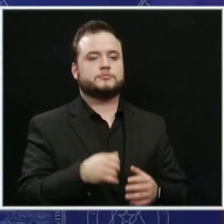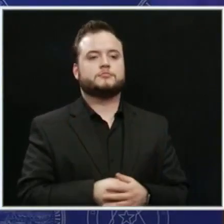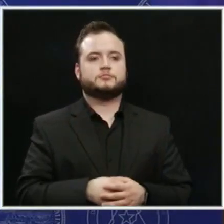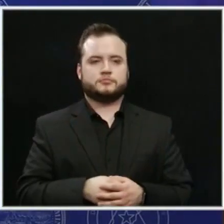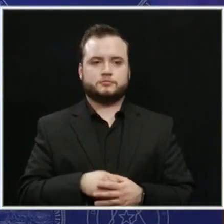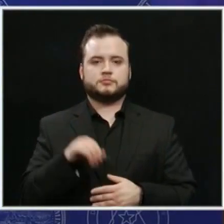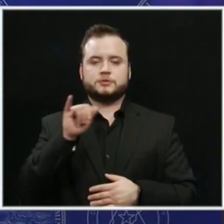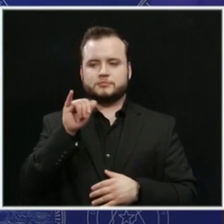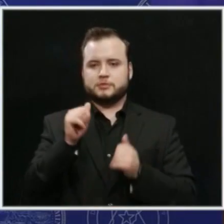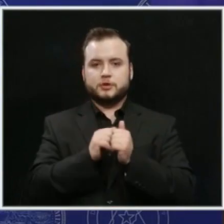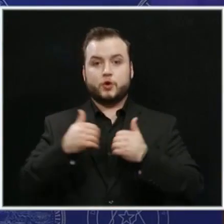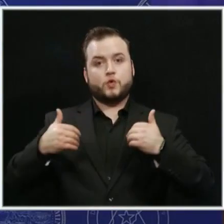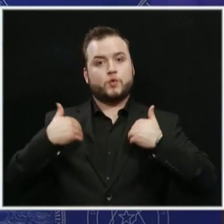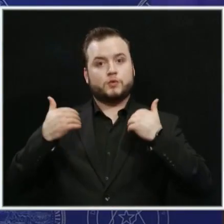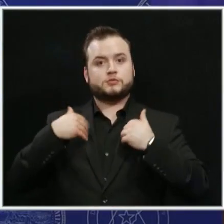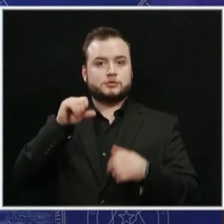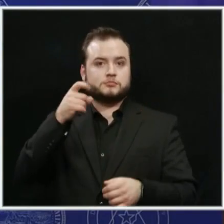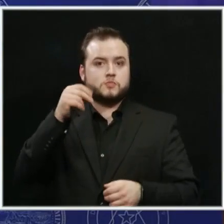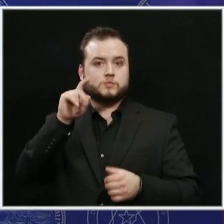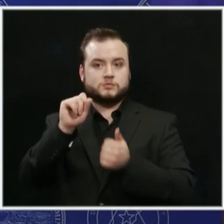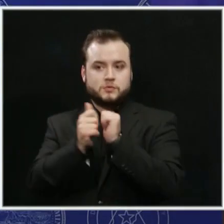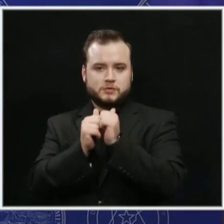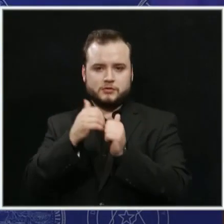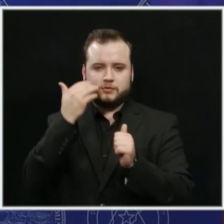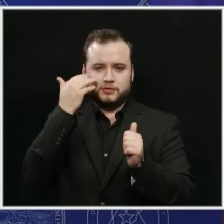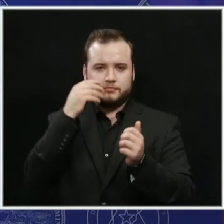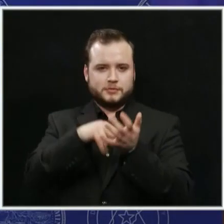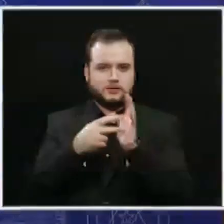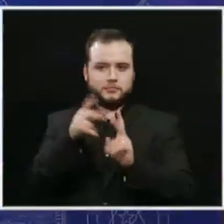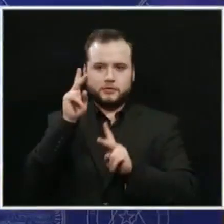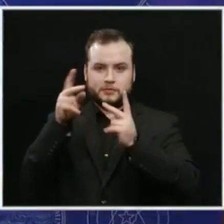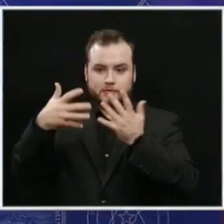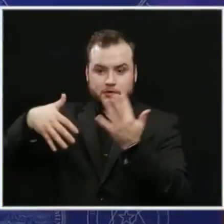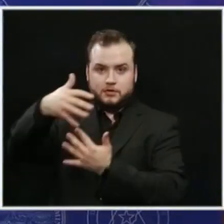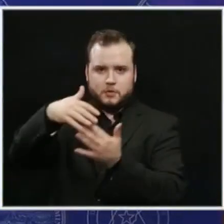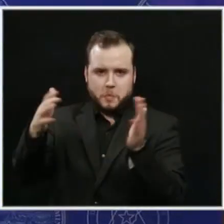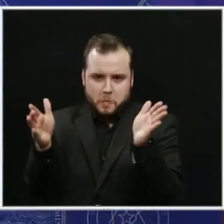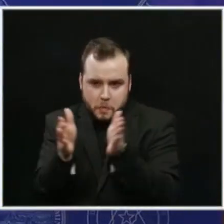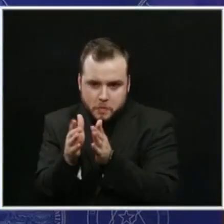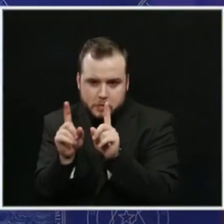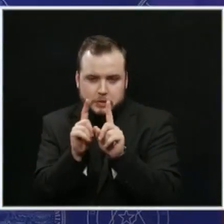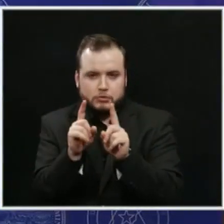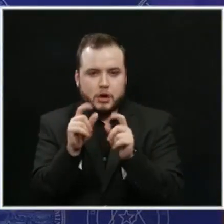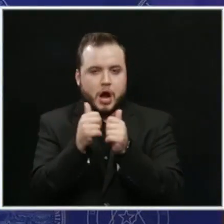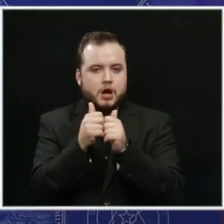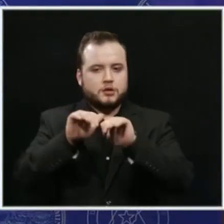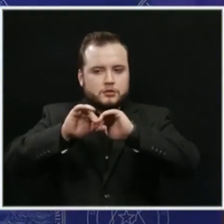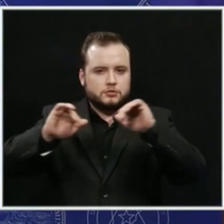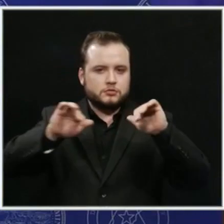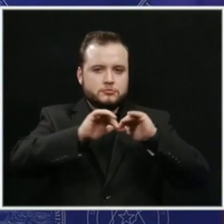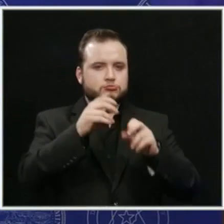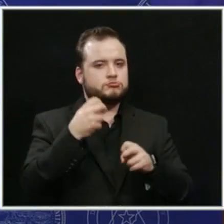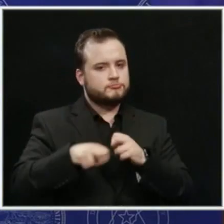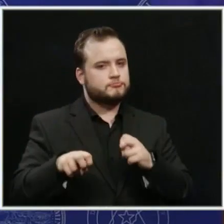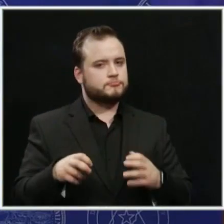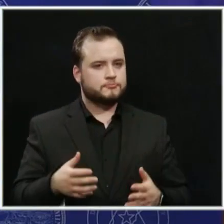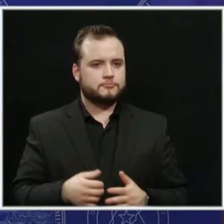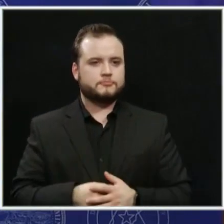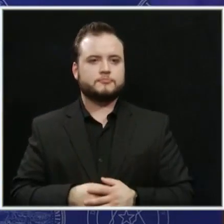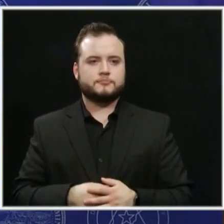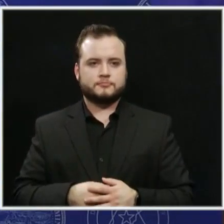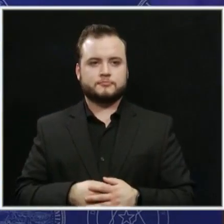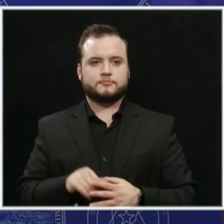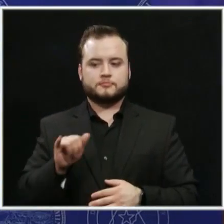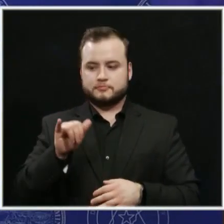they're touching the same thing, it becomes a little more complicated. And so we'll evaluate, we'll look at them, continue to talk about it.